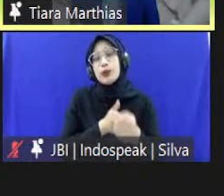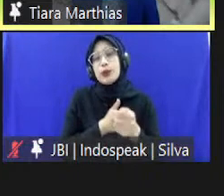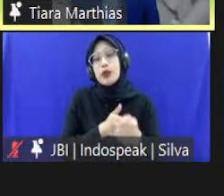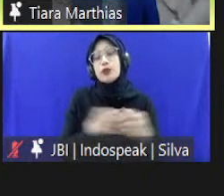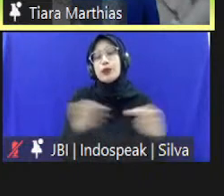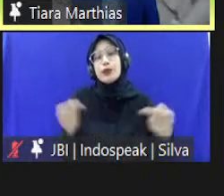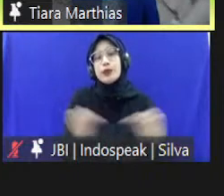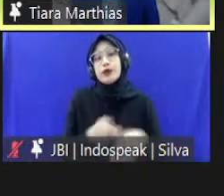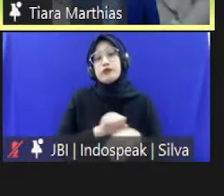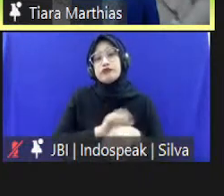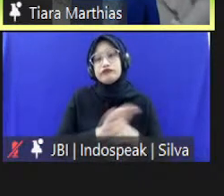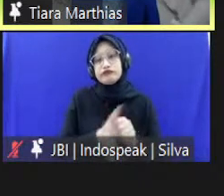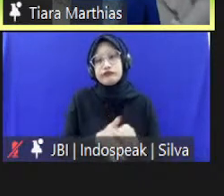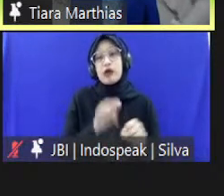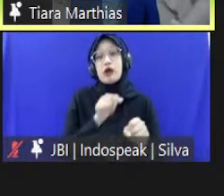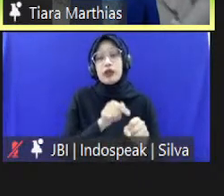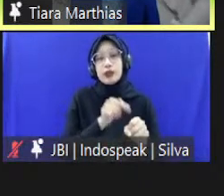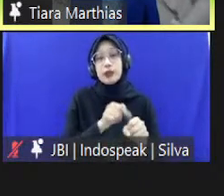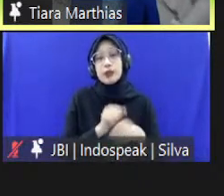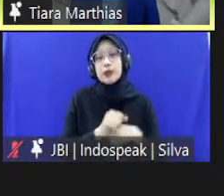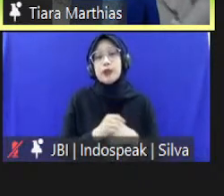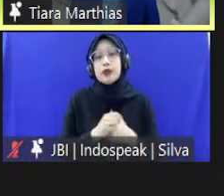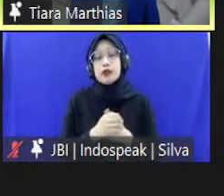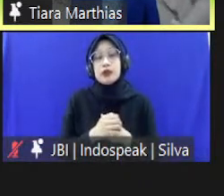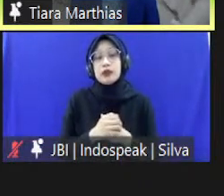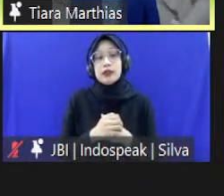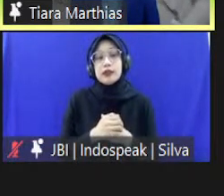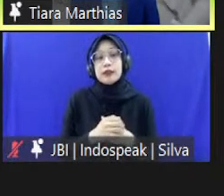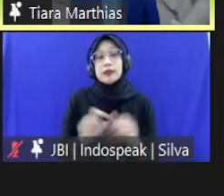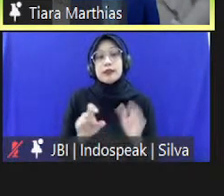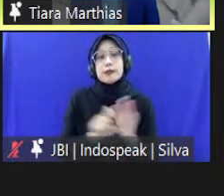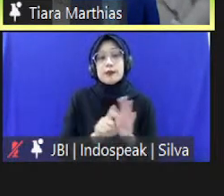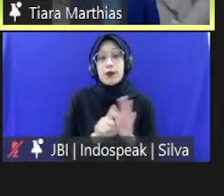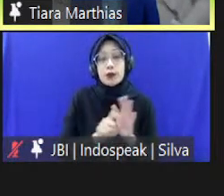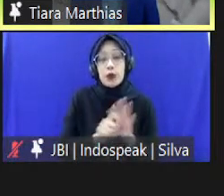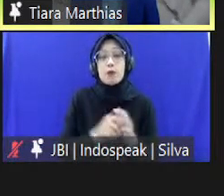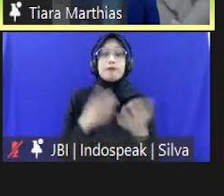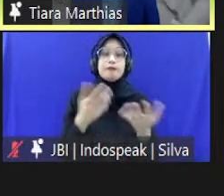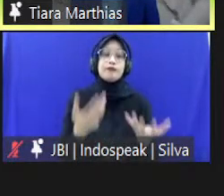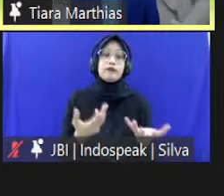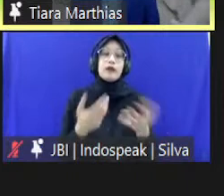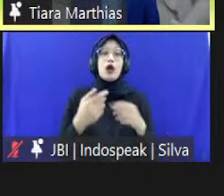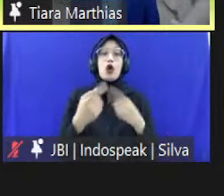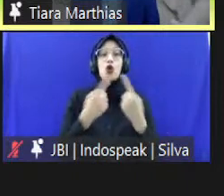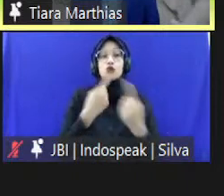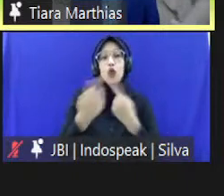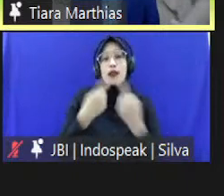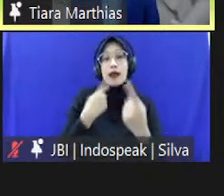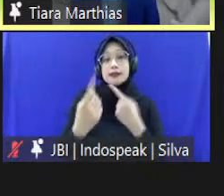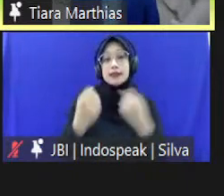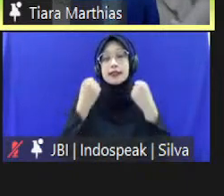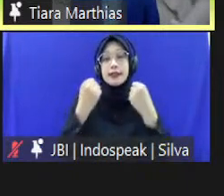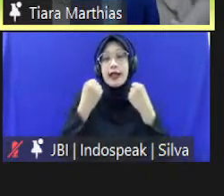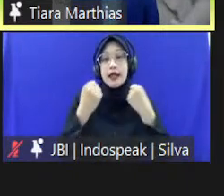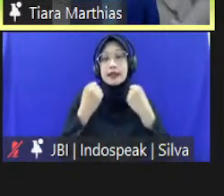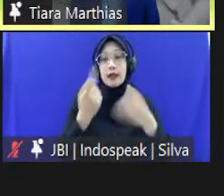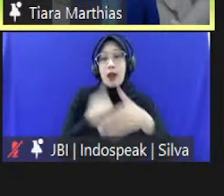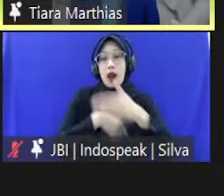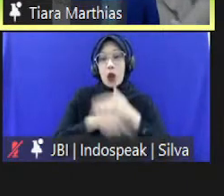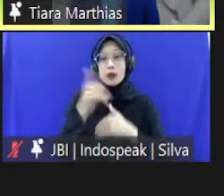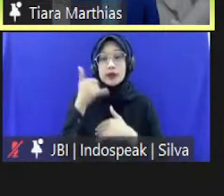good initiatives have been rolled out, including telehealth and home visits. Some of the districts